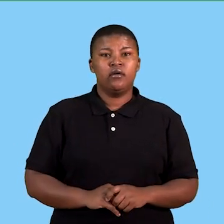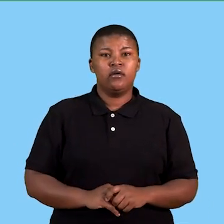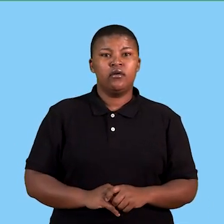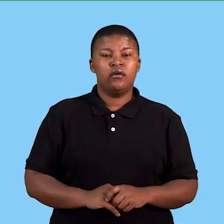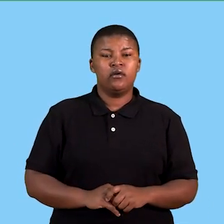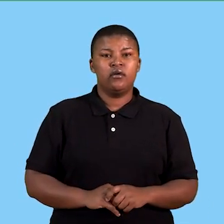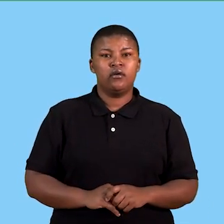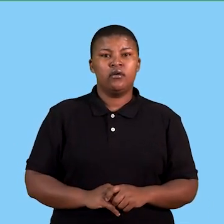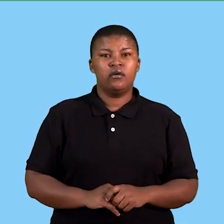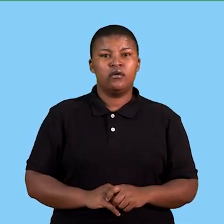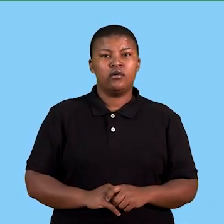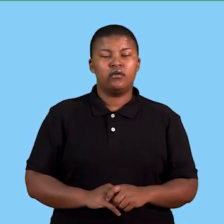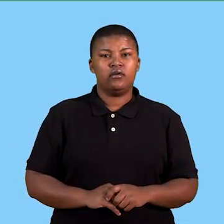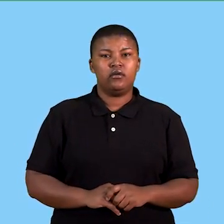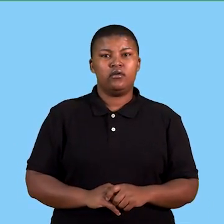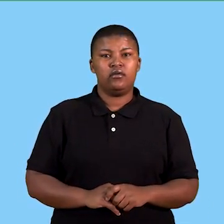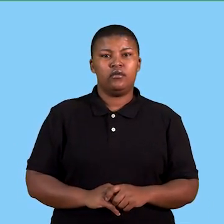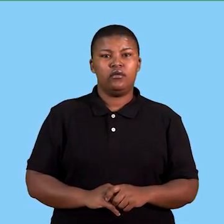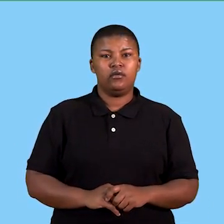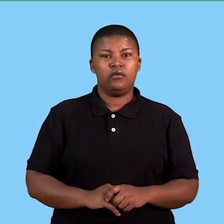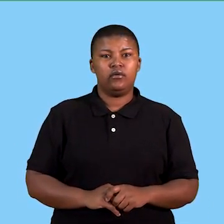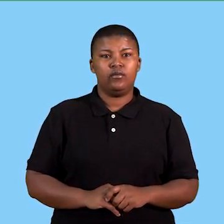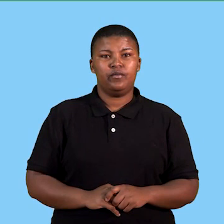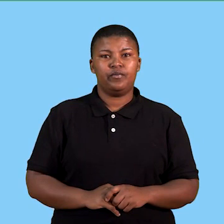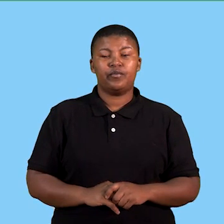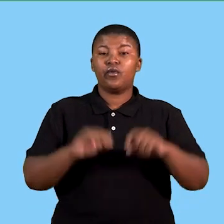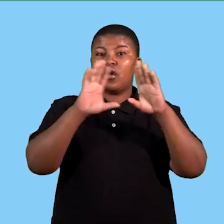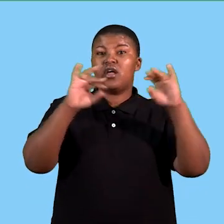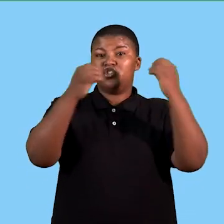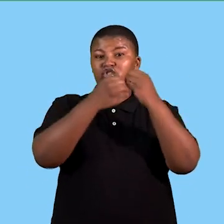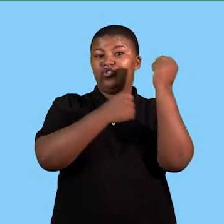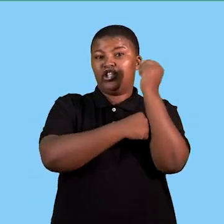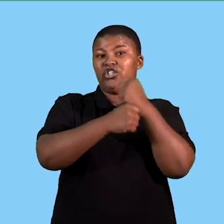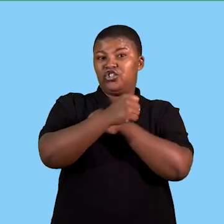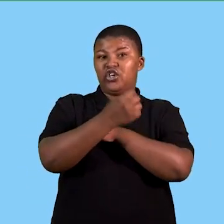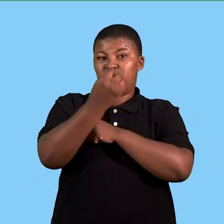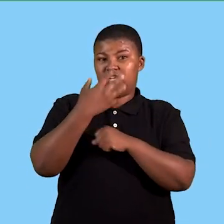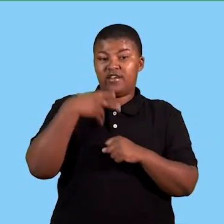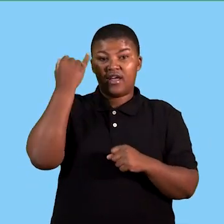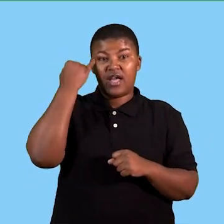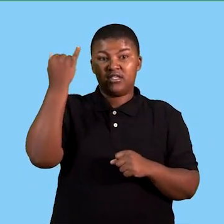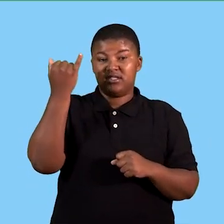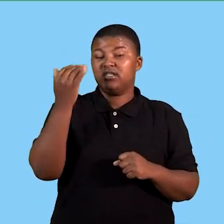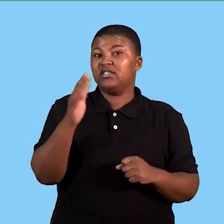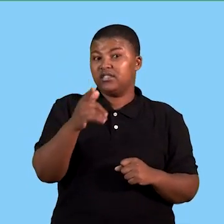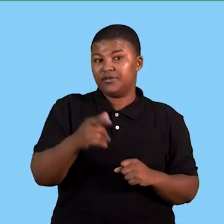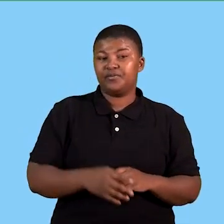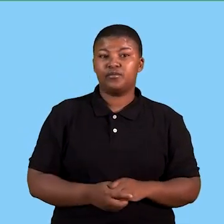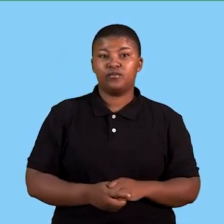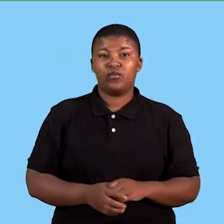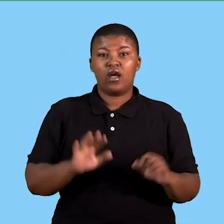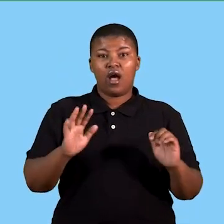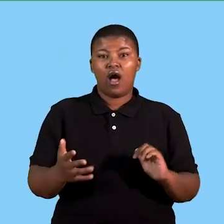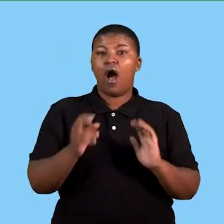to instructions, a line of instructions. So the organizational structure will then give us an idea of